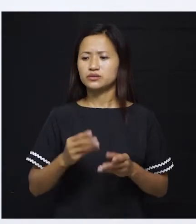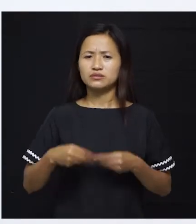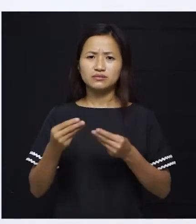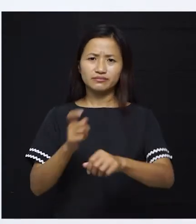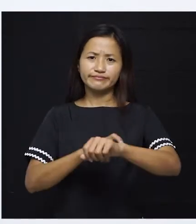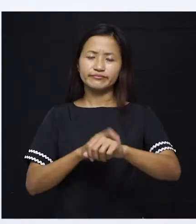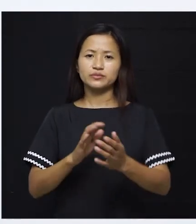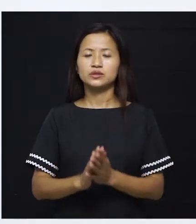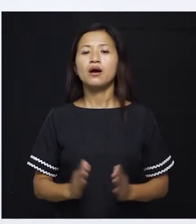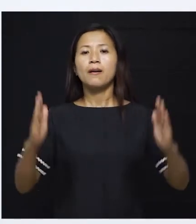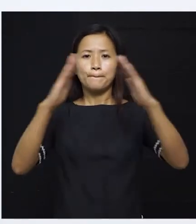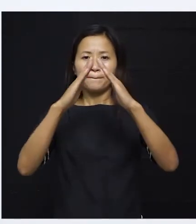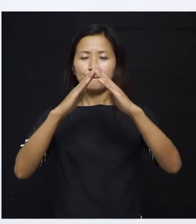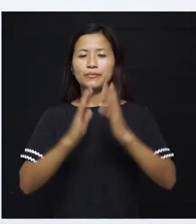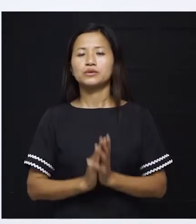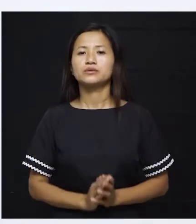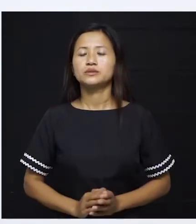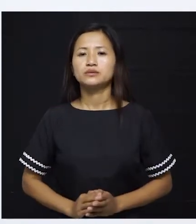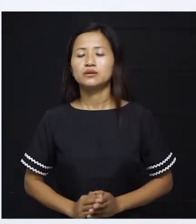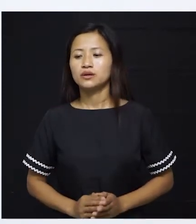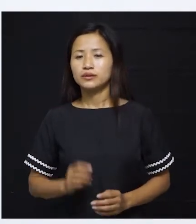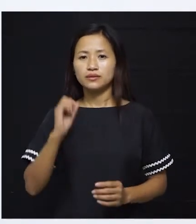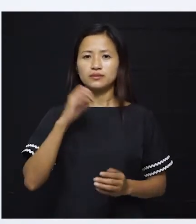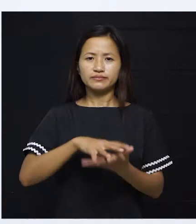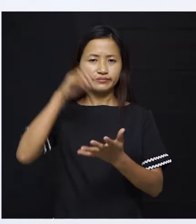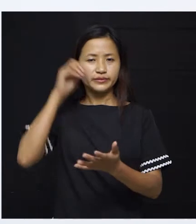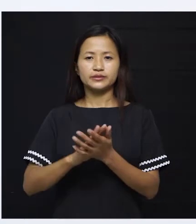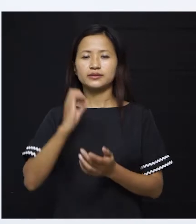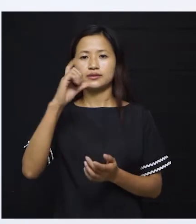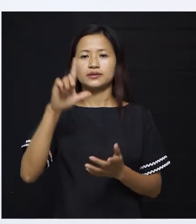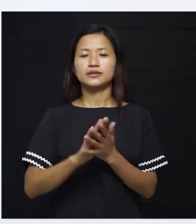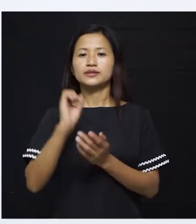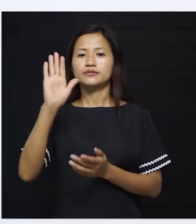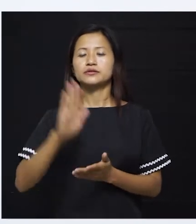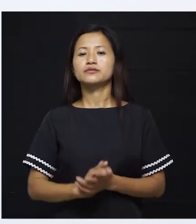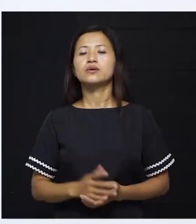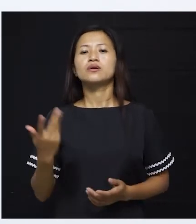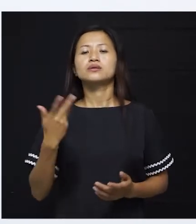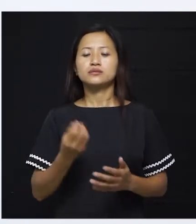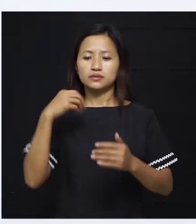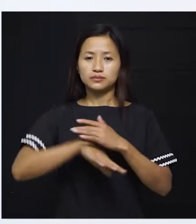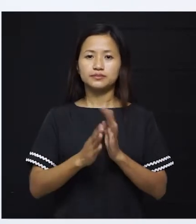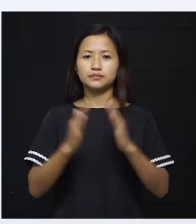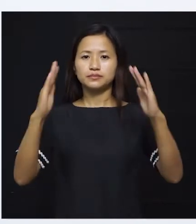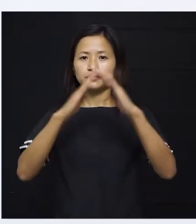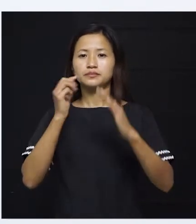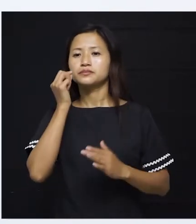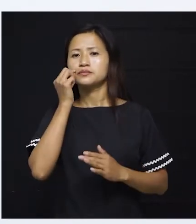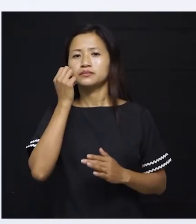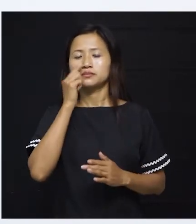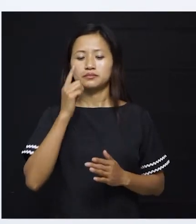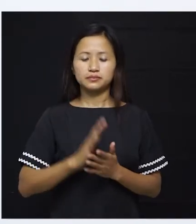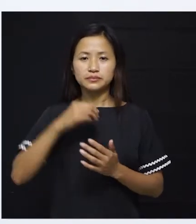time in the morungs. So morungs, you have learned in class 5 what is a morung, right? And in this morung, the young boys and girls,